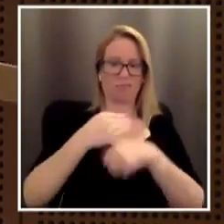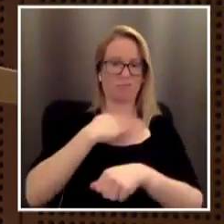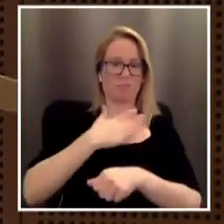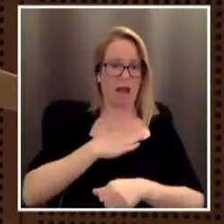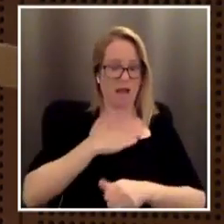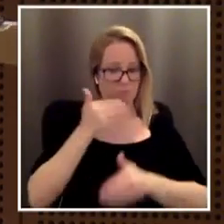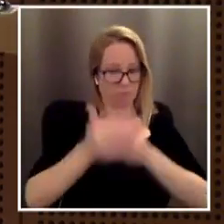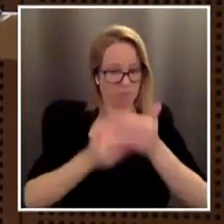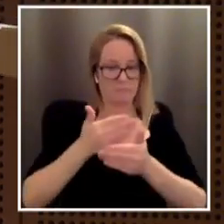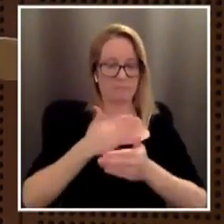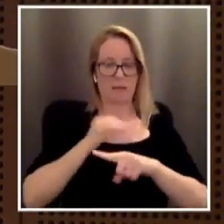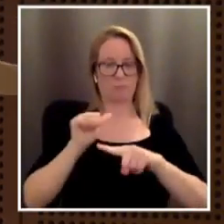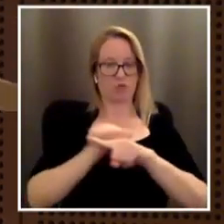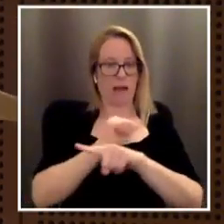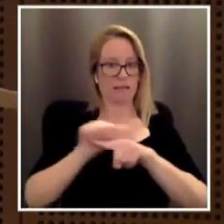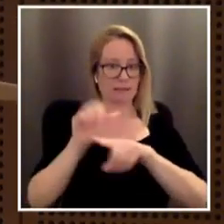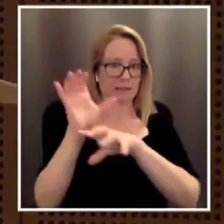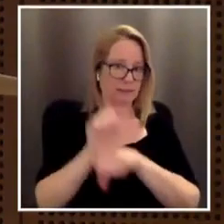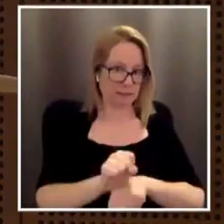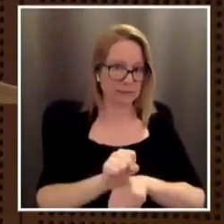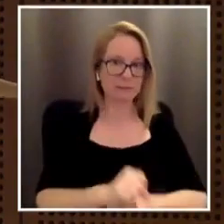practice.